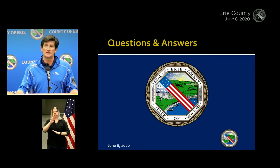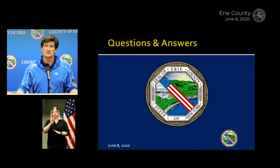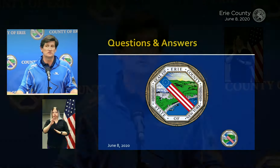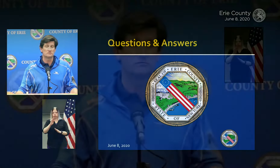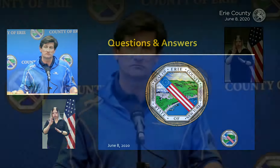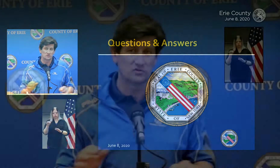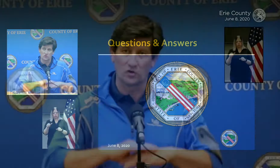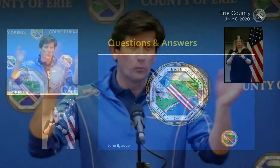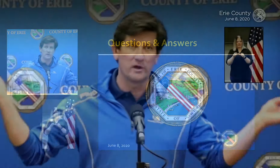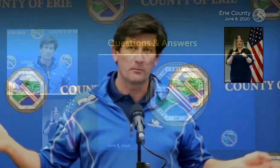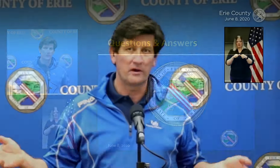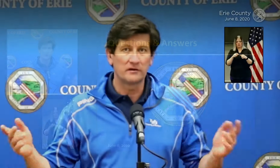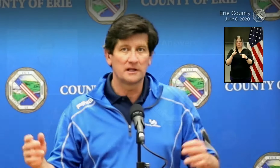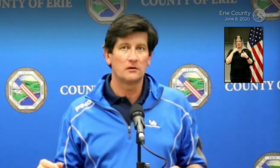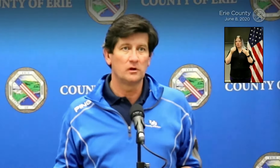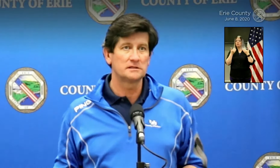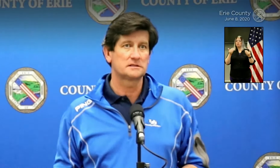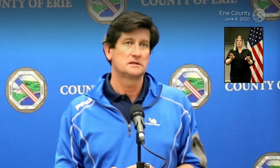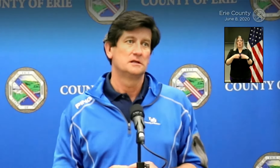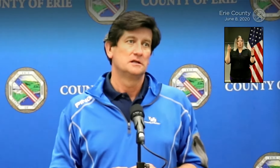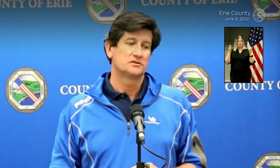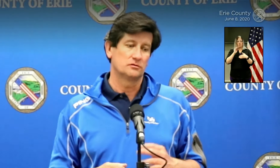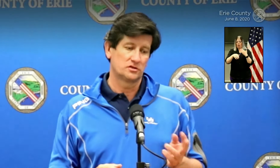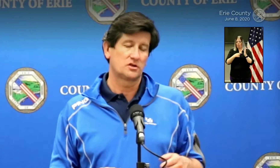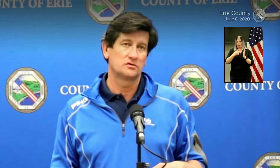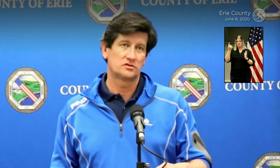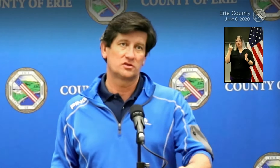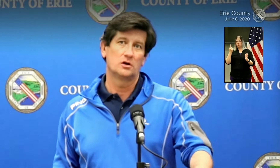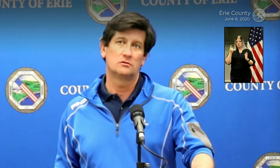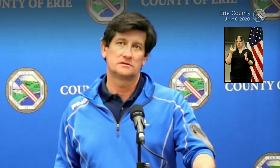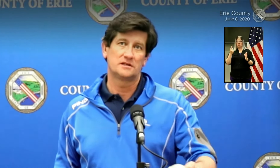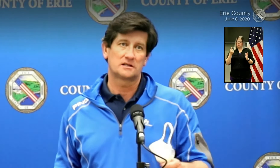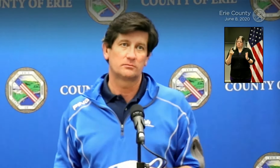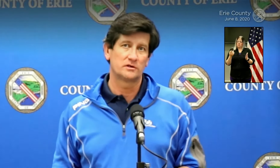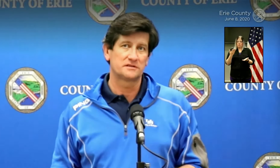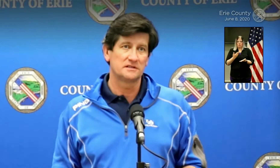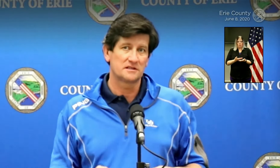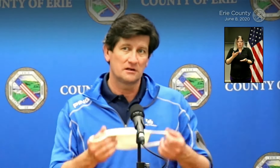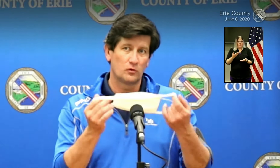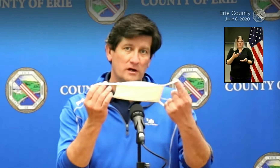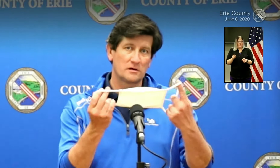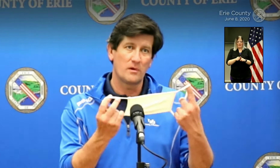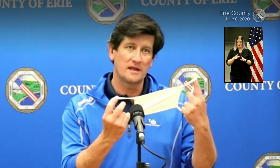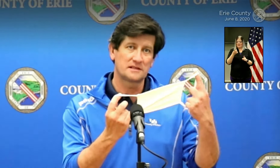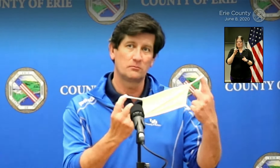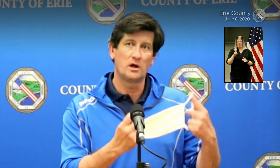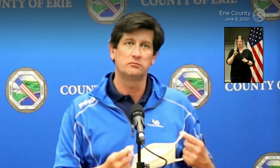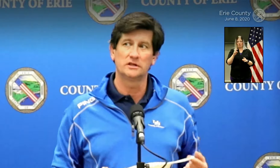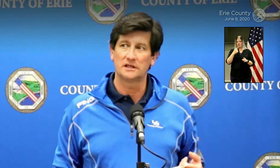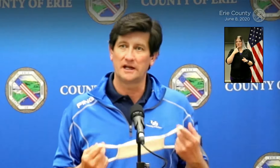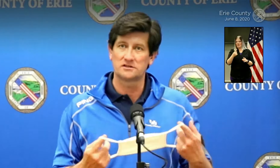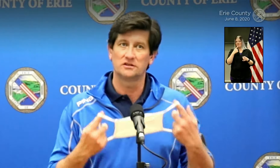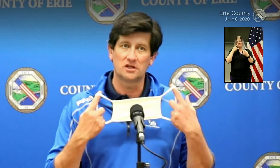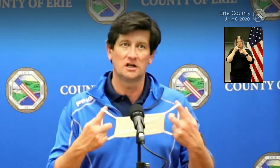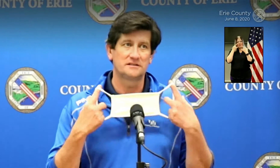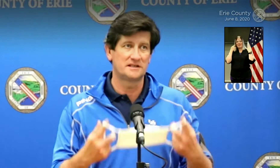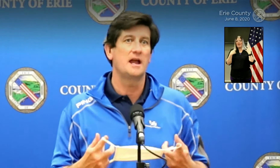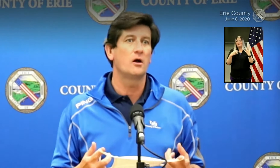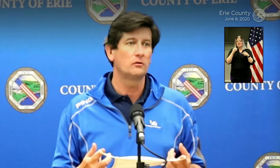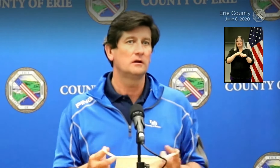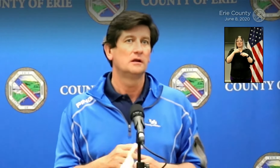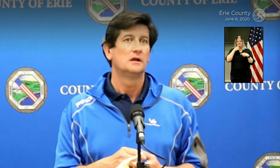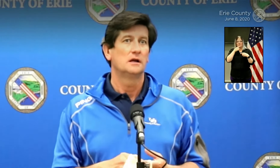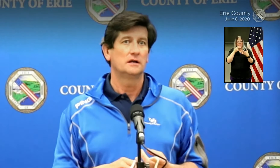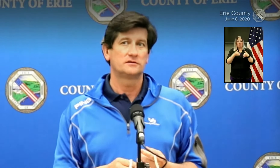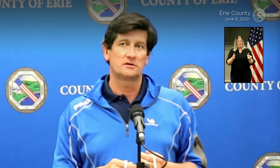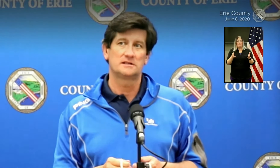where they just opened up everything at once. So it just goes to show, as Dr. Burstein said, wear your mask in public. It actually cuts